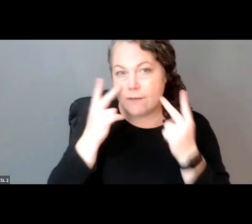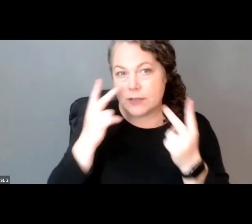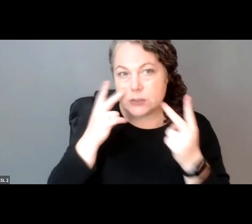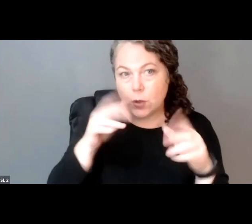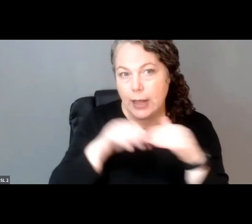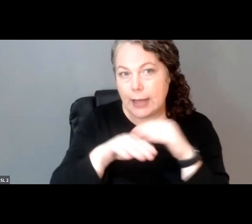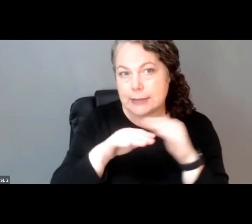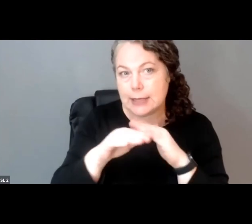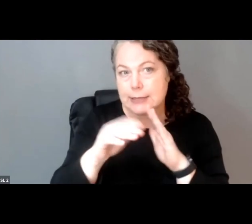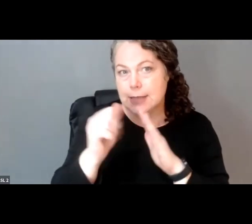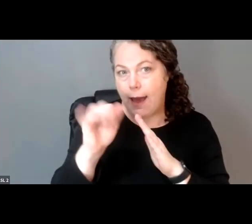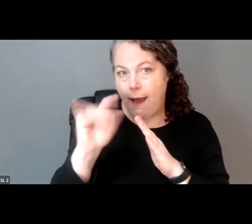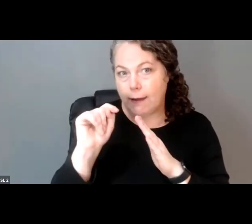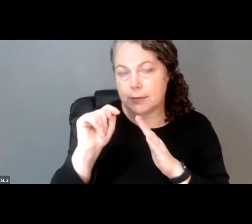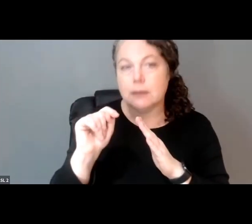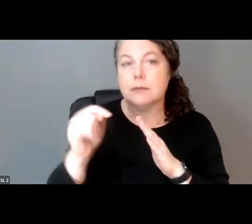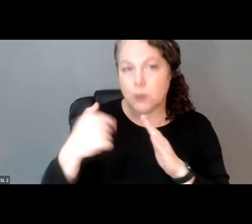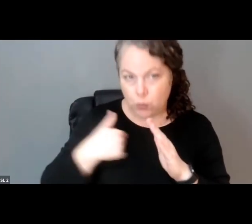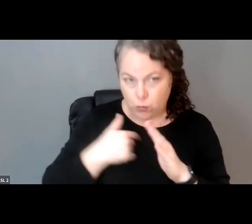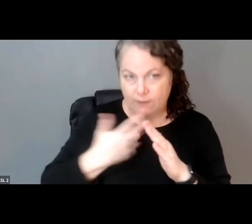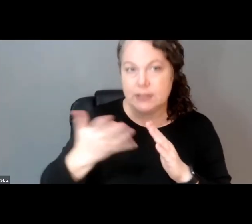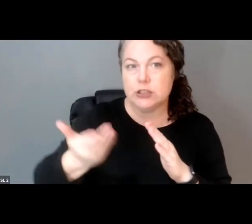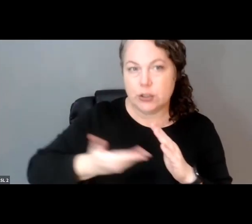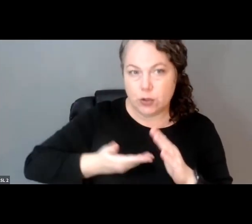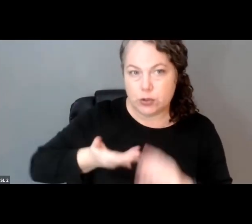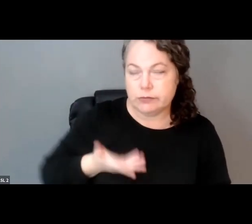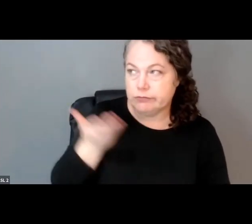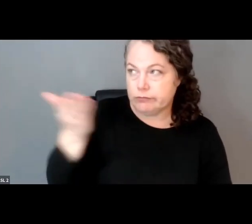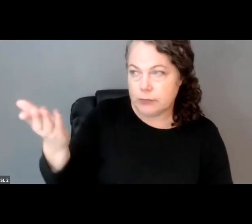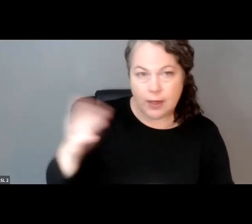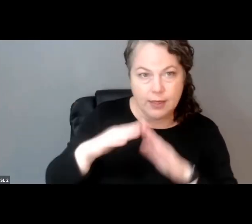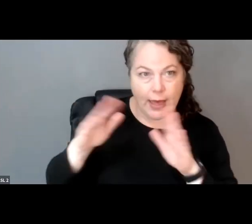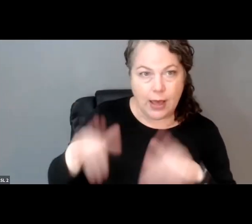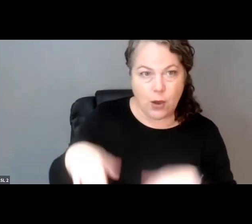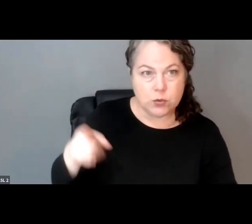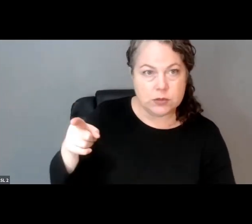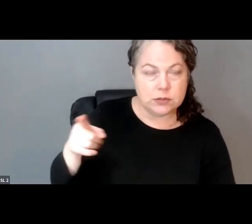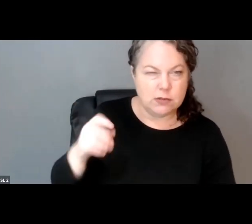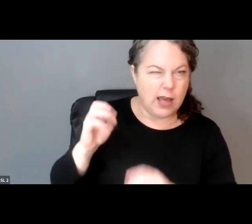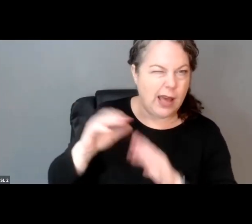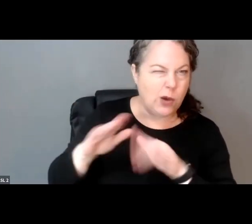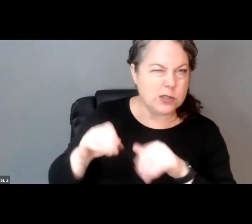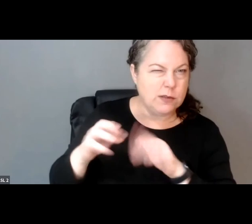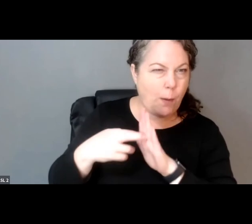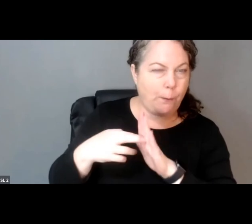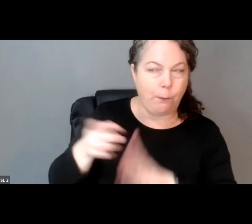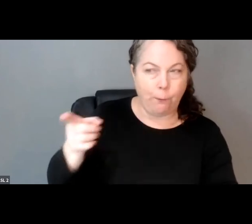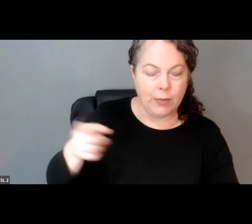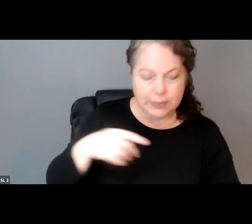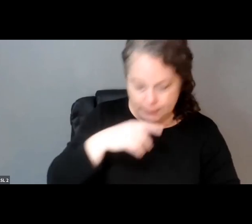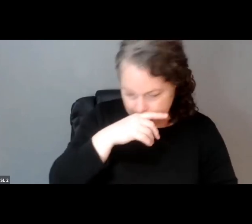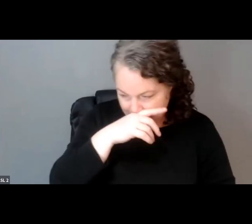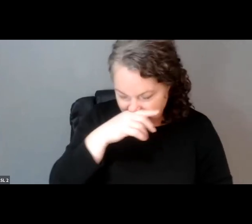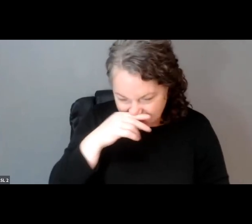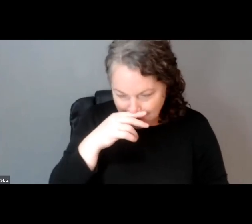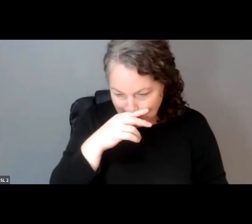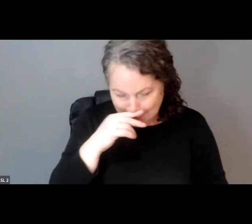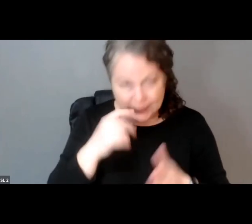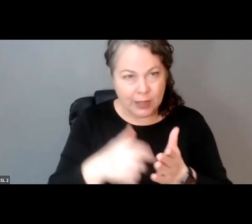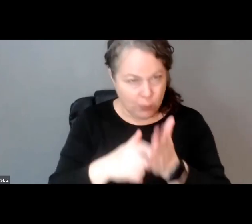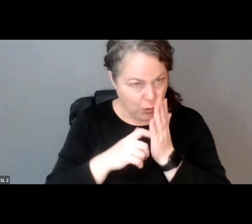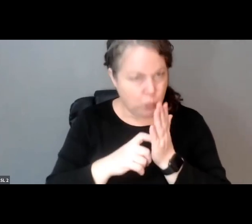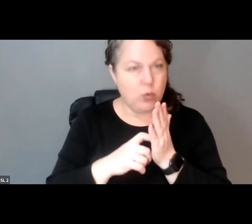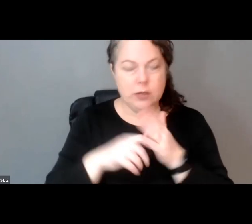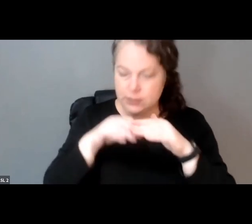that has been introduced in the House of Representatives that would require accessibility for durable medical